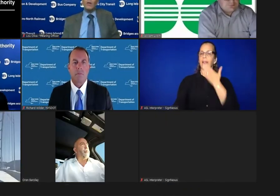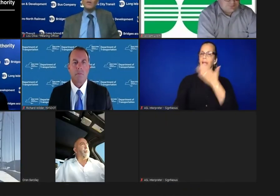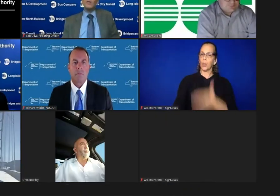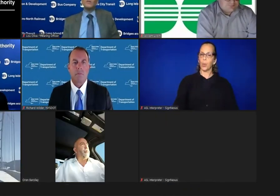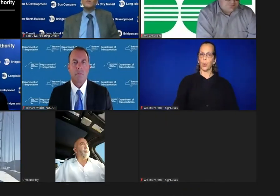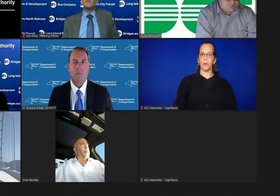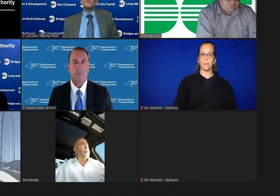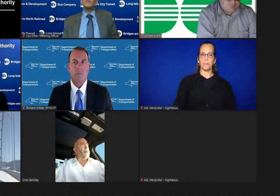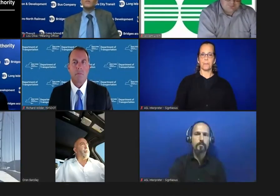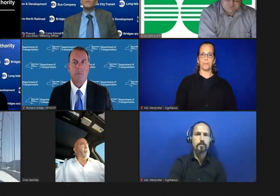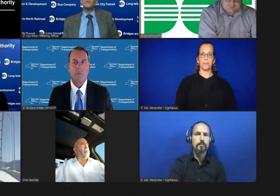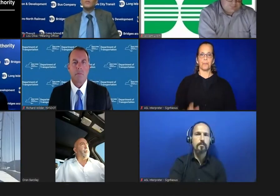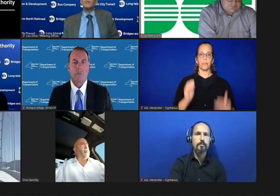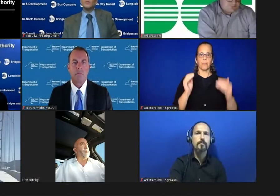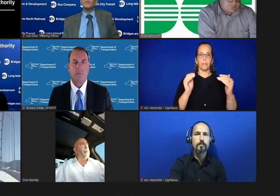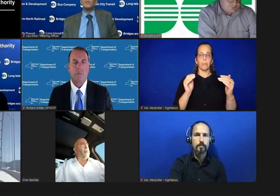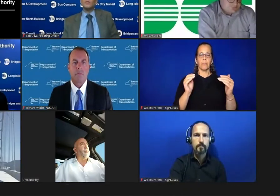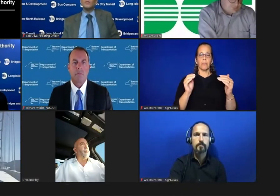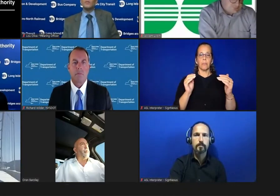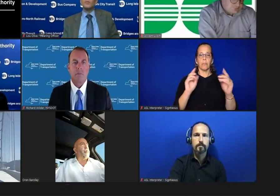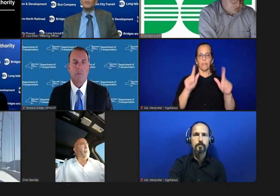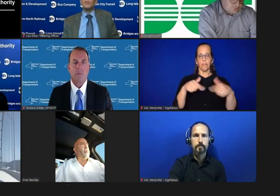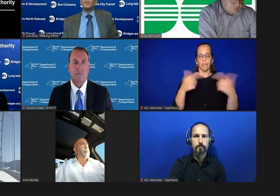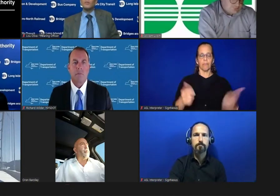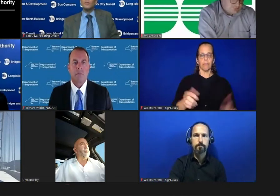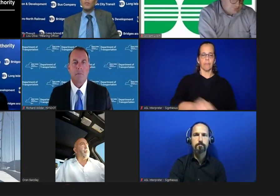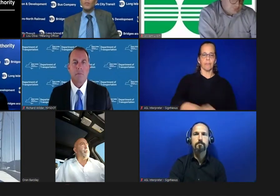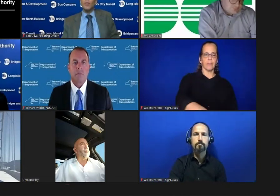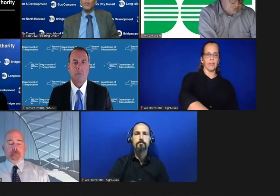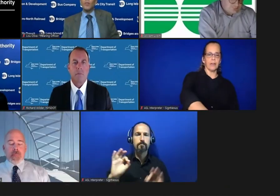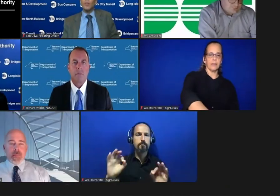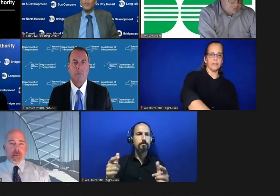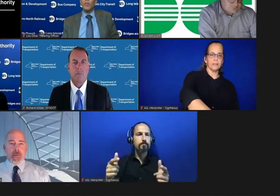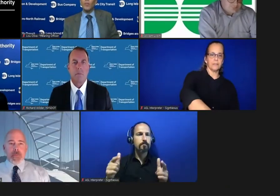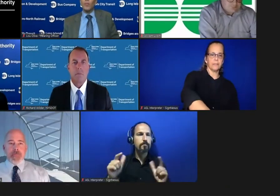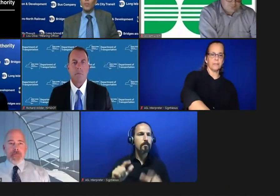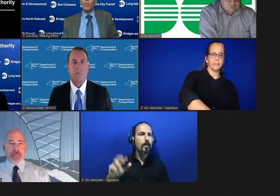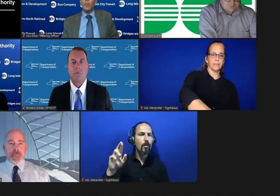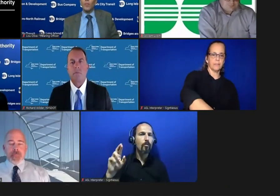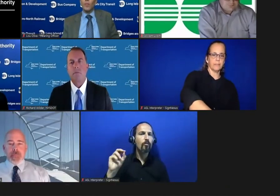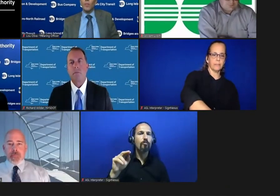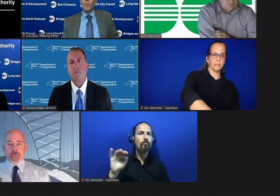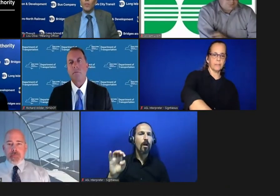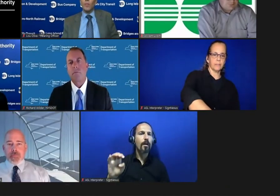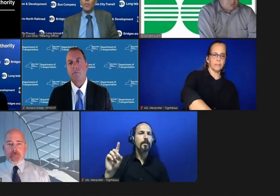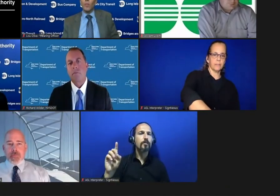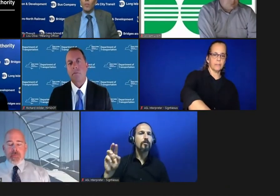our next speaker is Ronnie Dreyer followed by Frank Hardaway